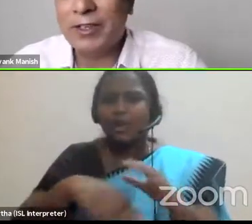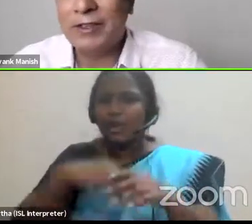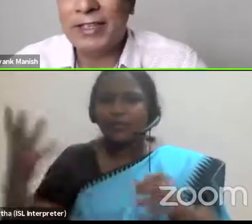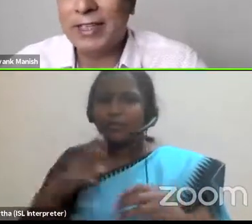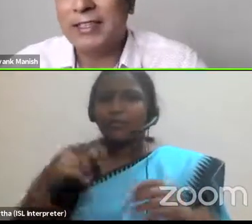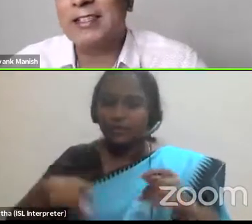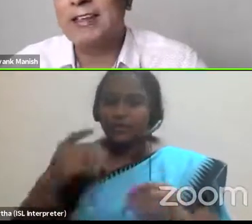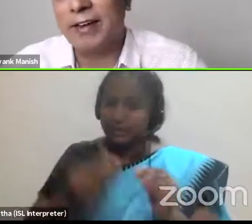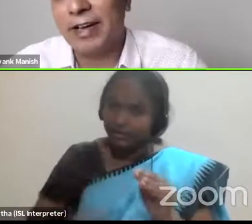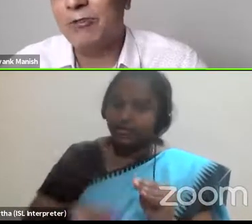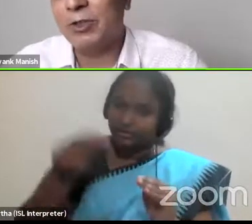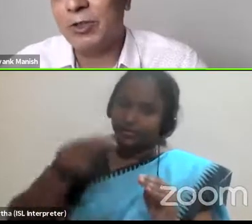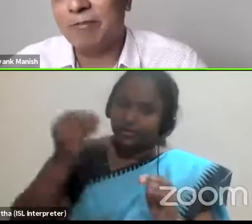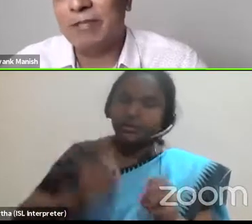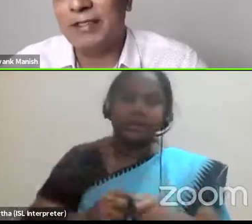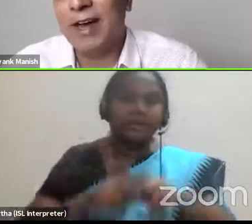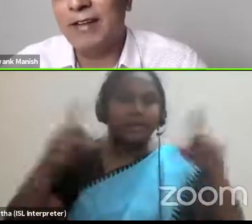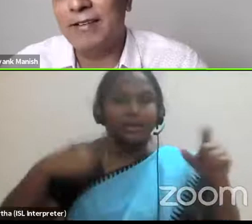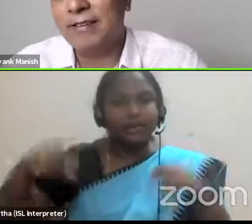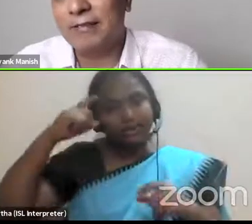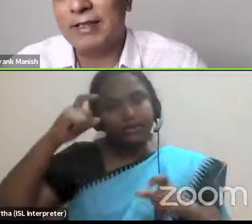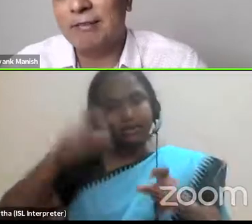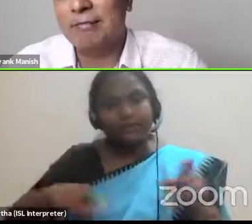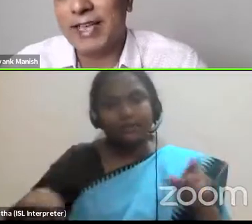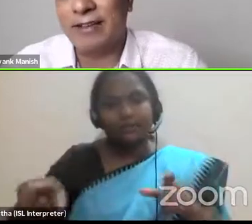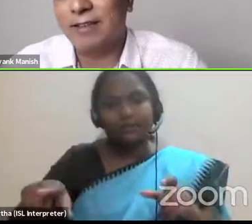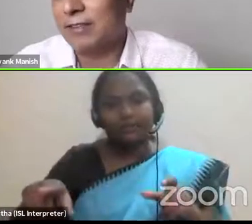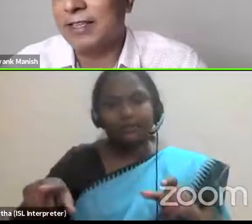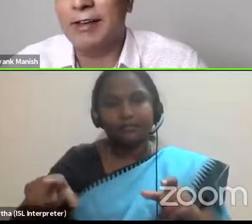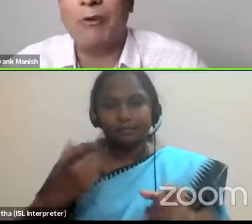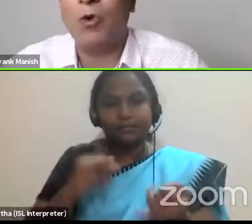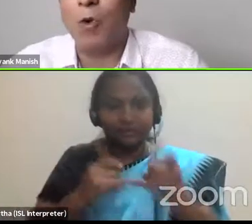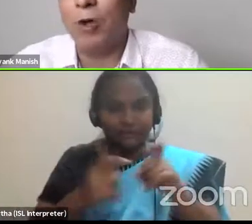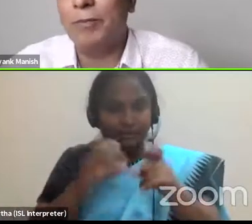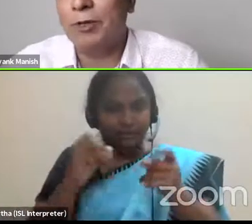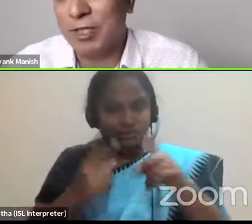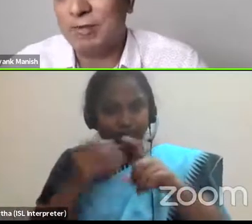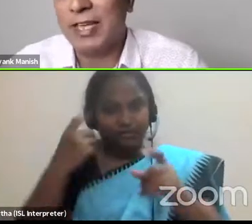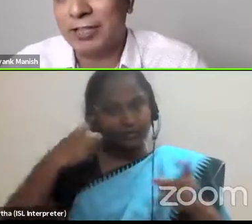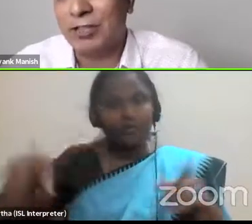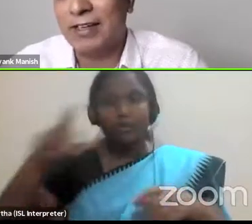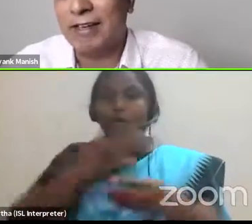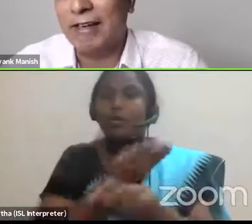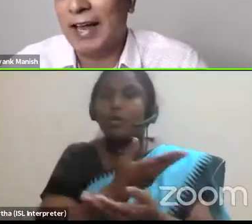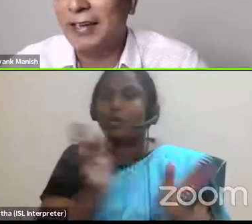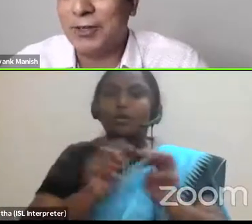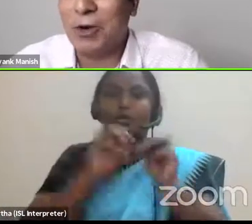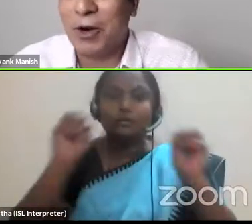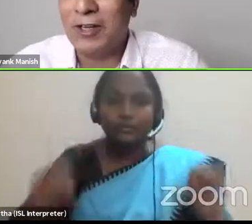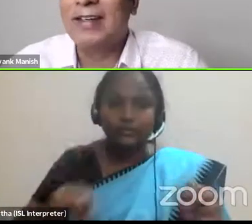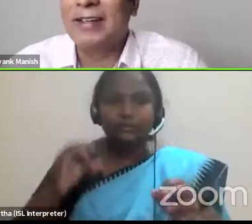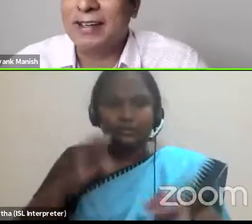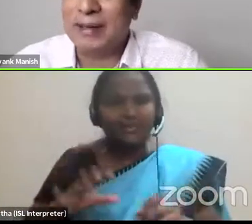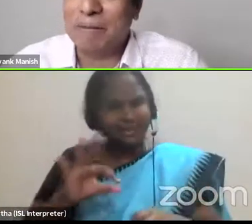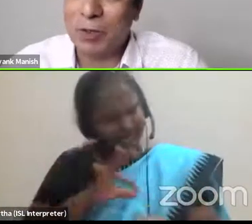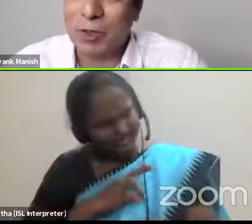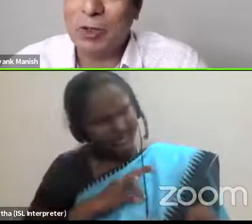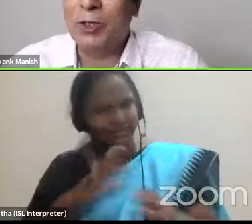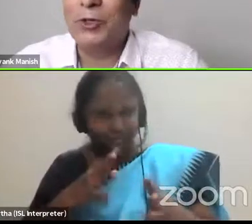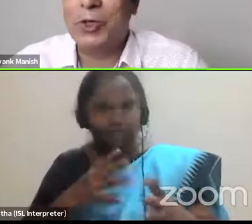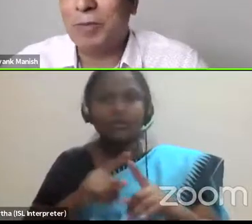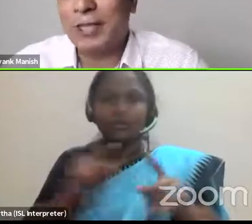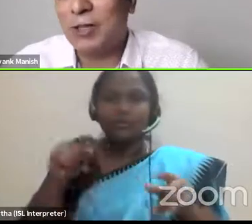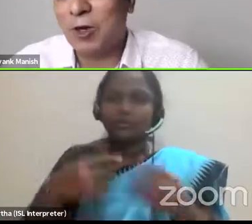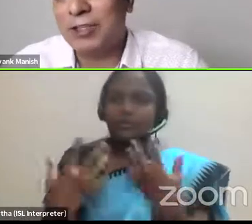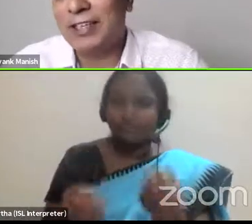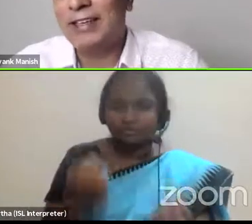going to increase, and it's great for the entire sector. It's great for all museums, actually. Like it or not,